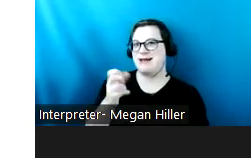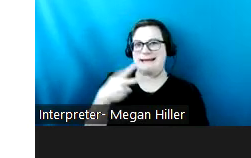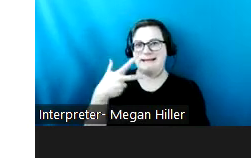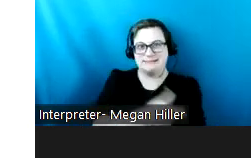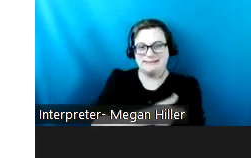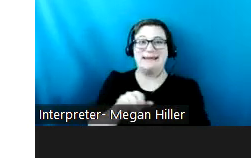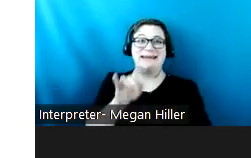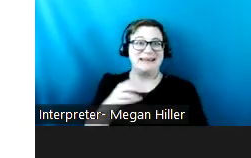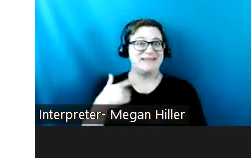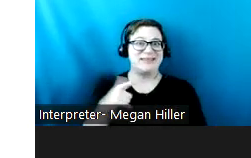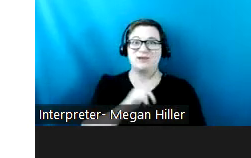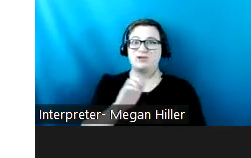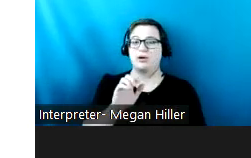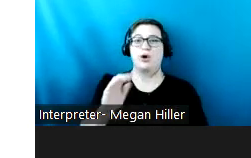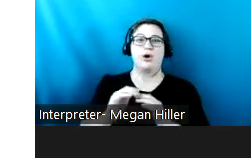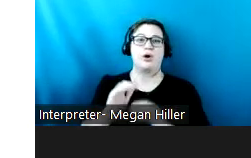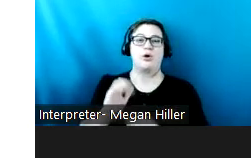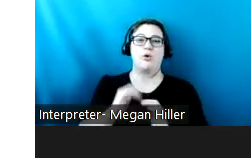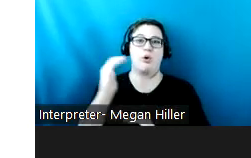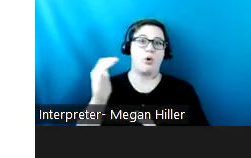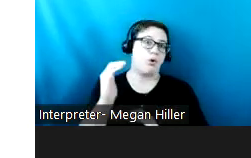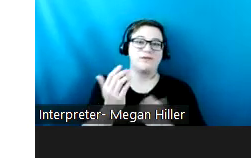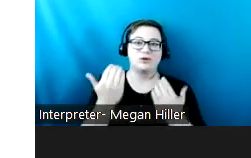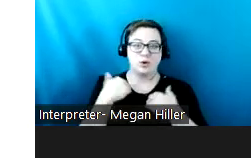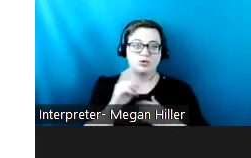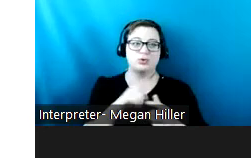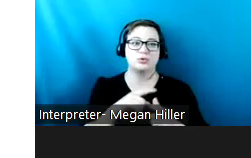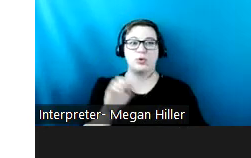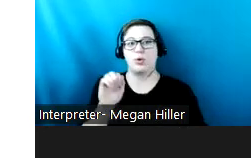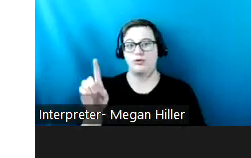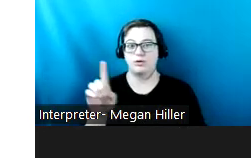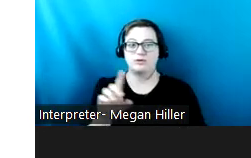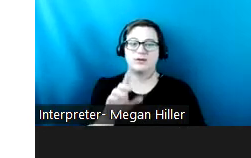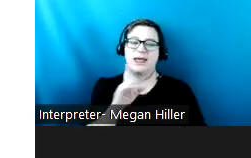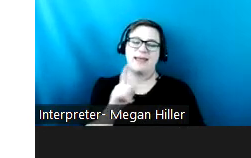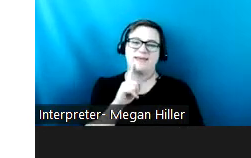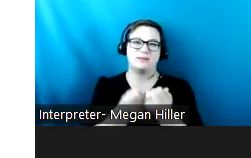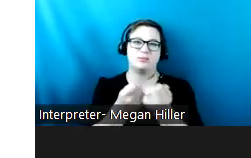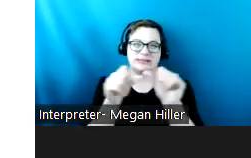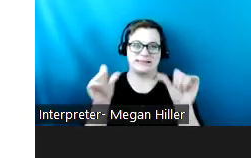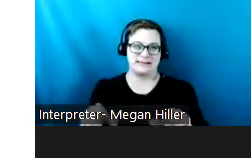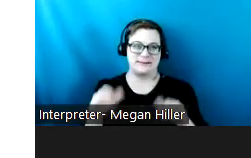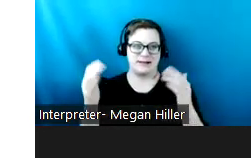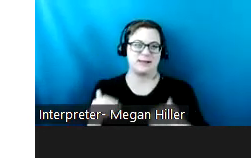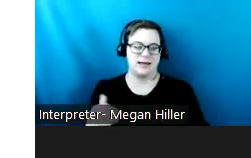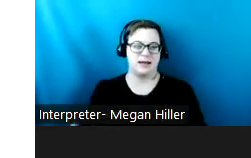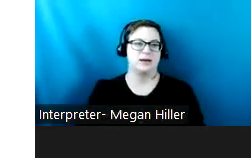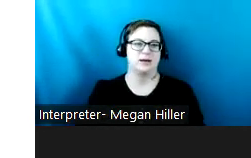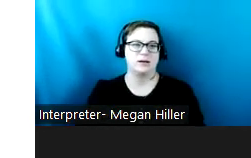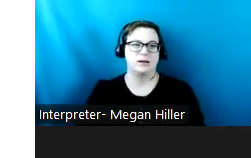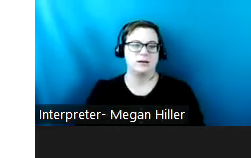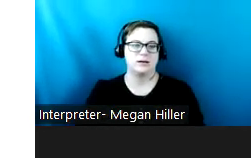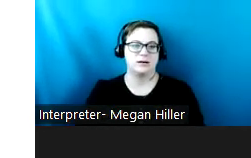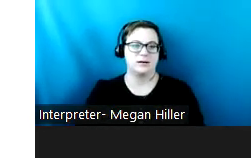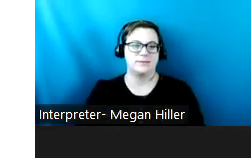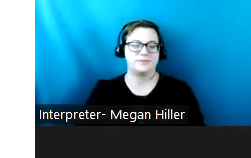or directly providing this information to individual support system. Next slide. And for this